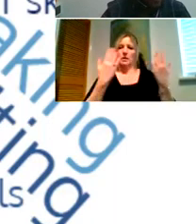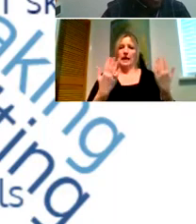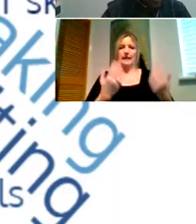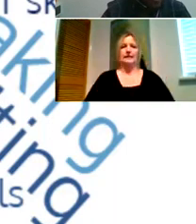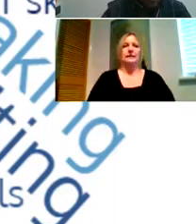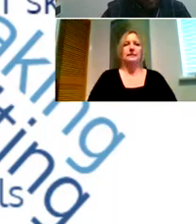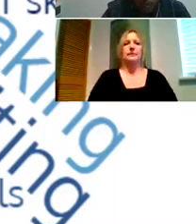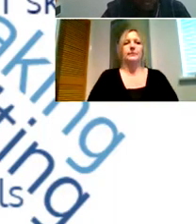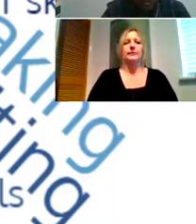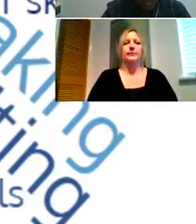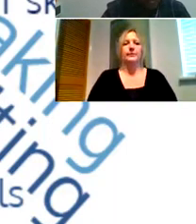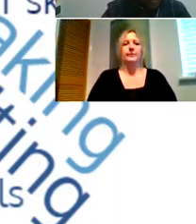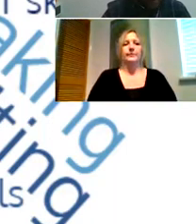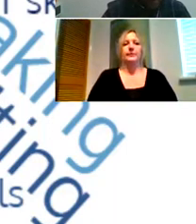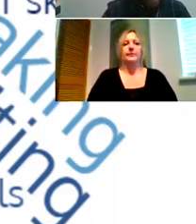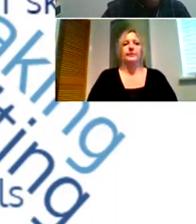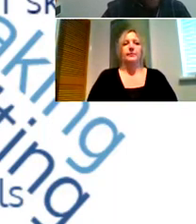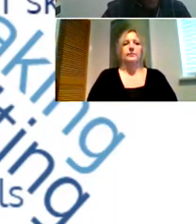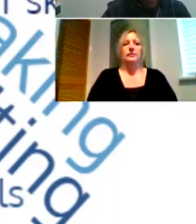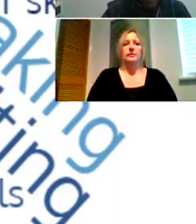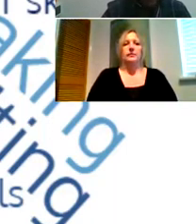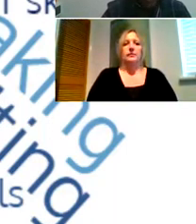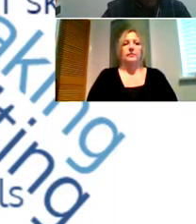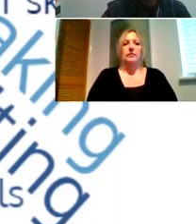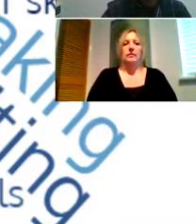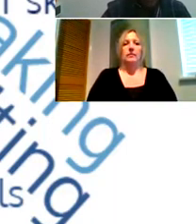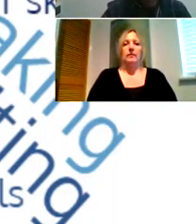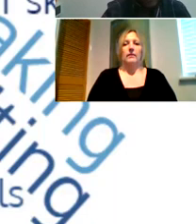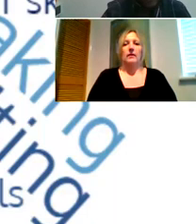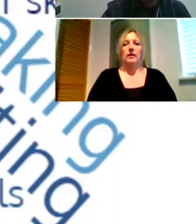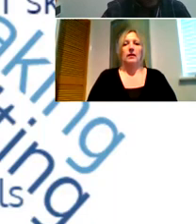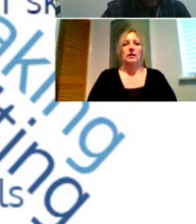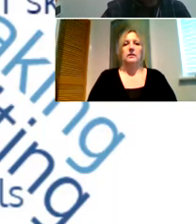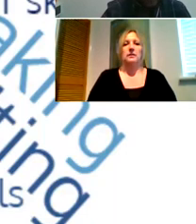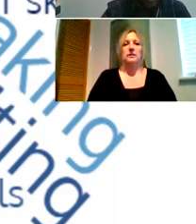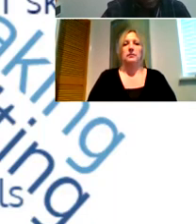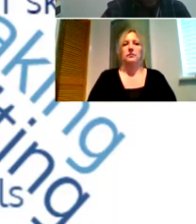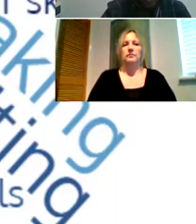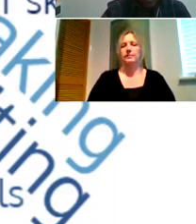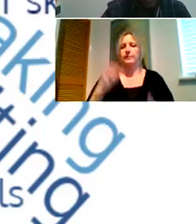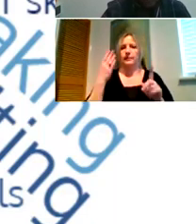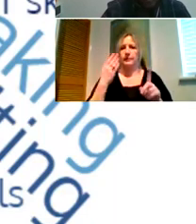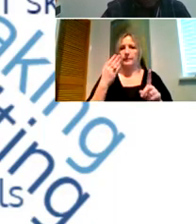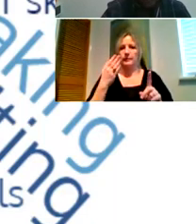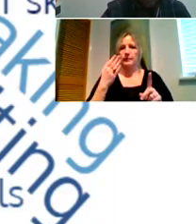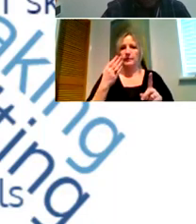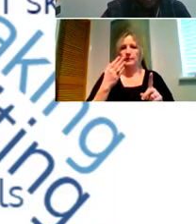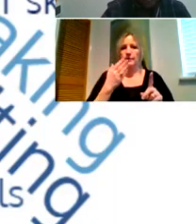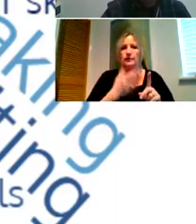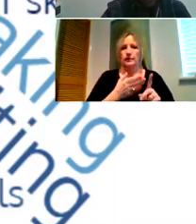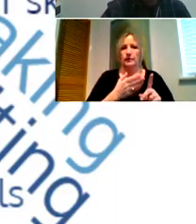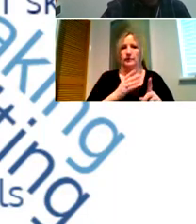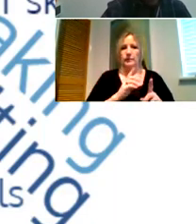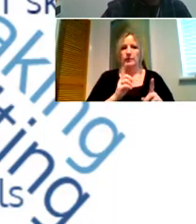the young foundation courses work towards, it's so from pre-entry to entry level